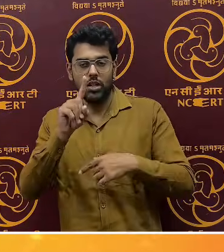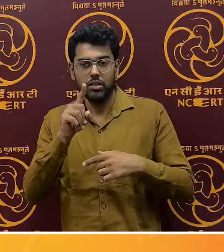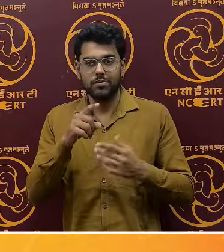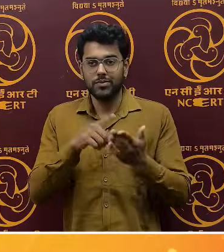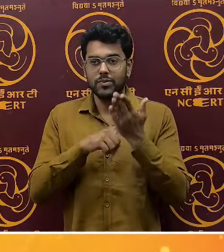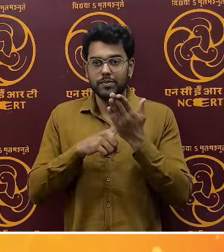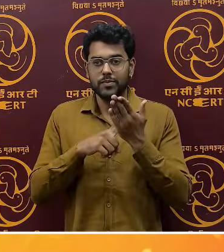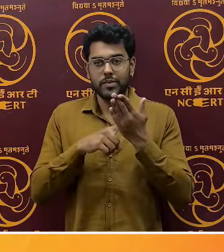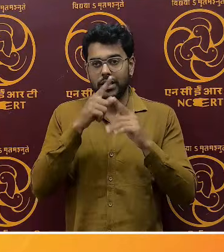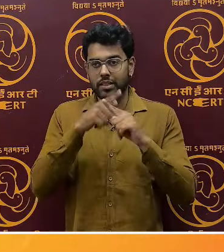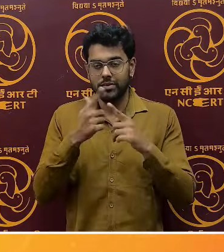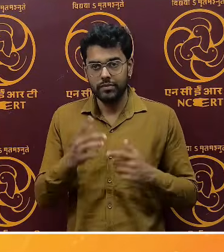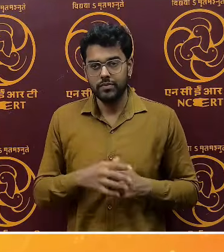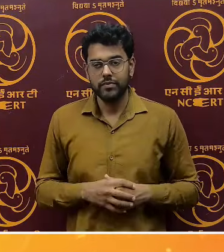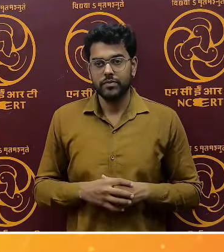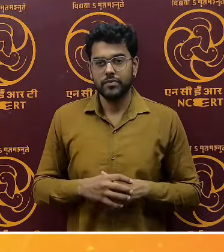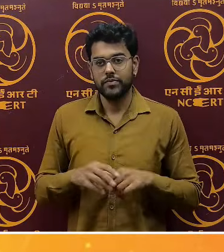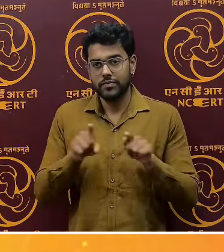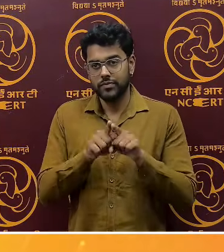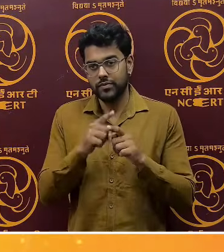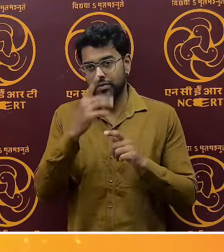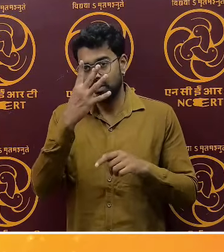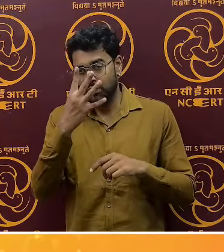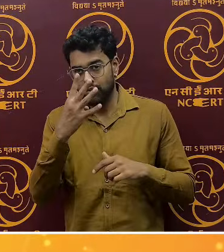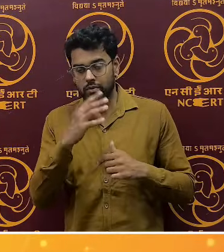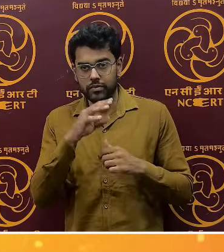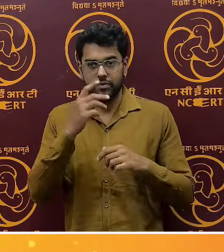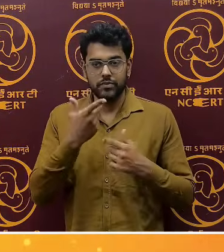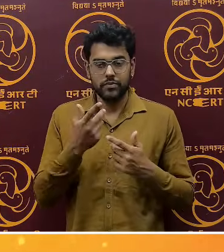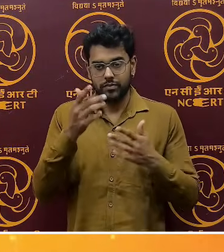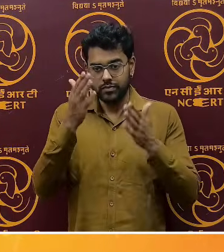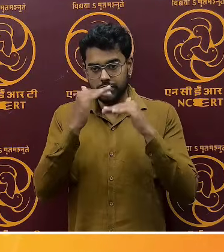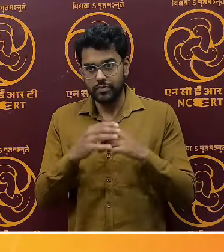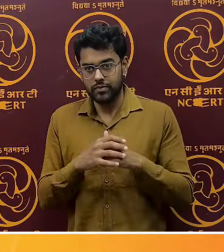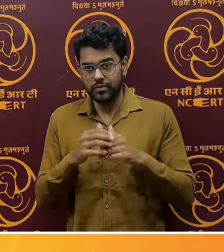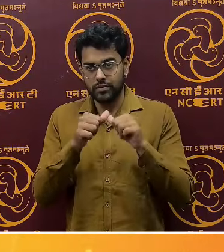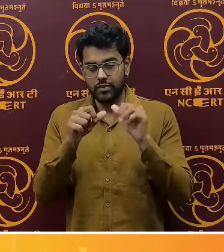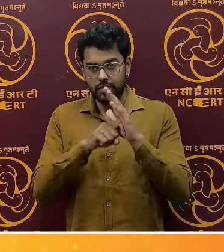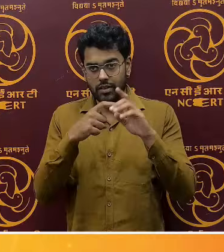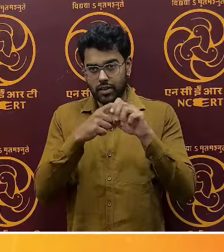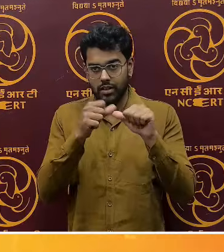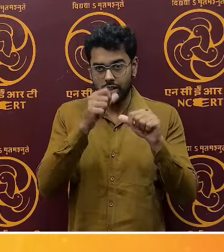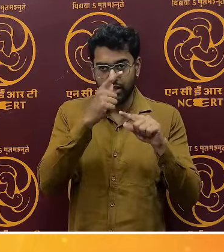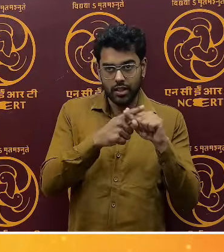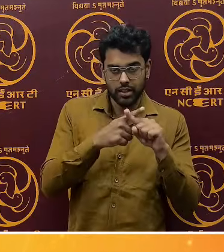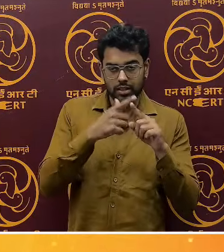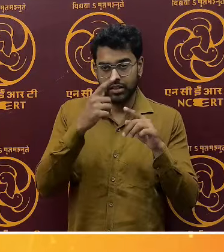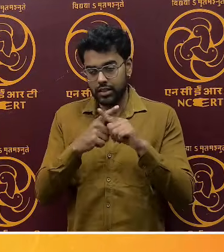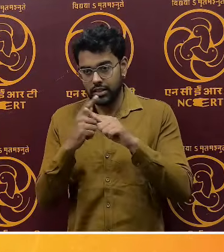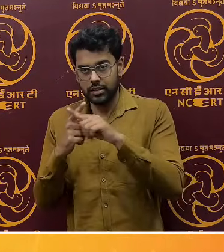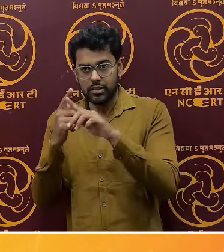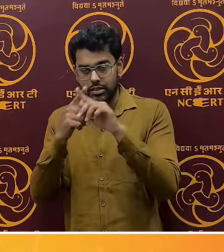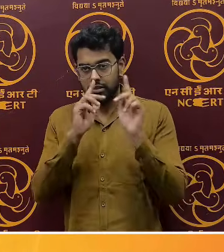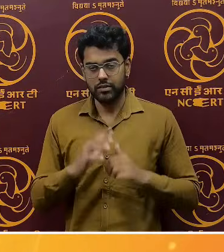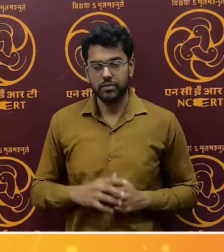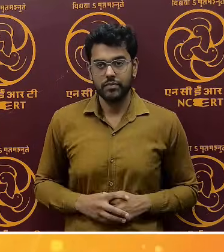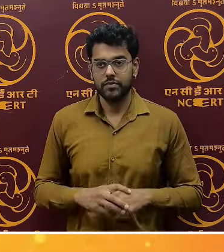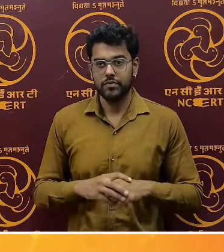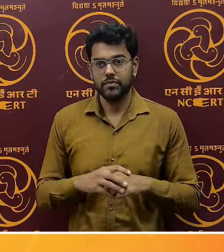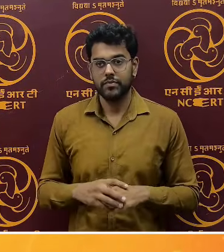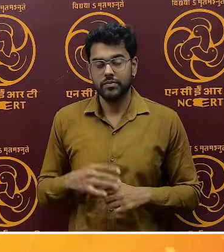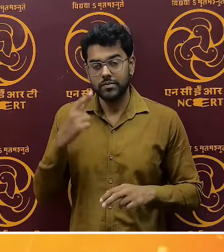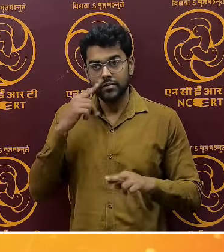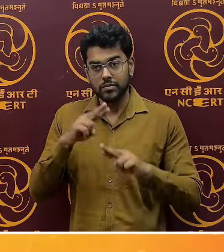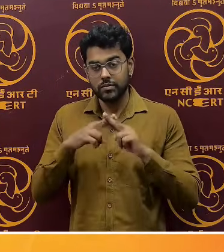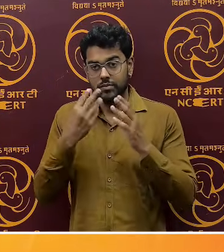are same. So x, this is x, its area, its area is x, its area is x, its area is x. If